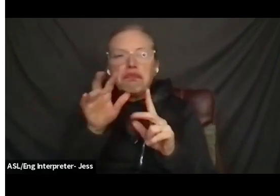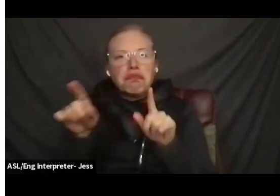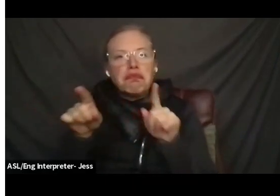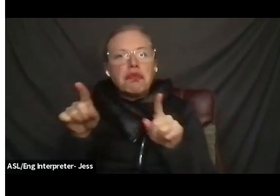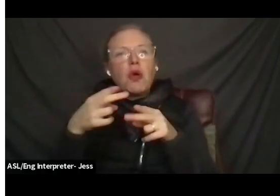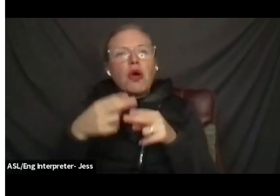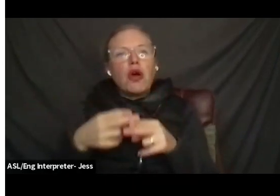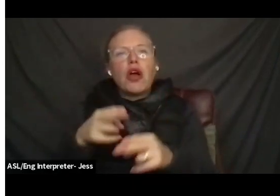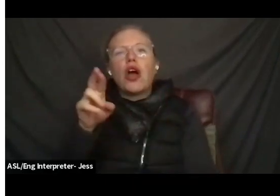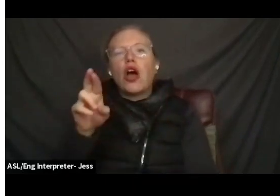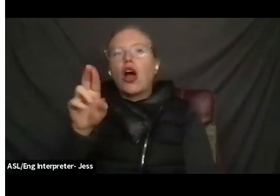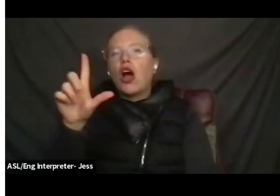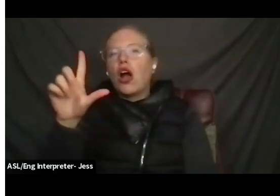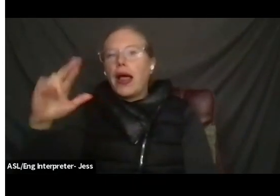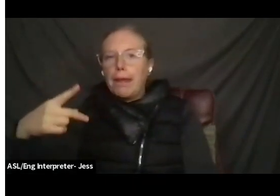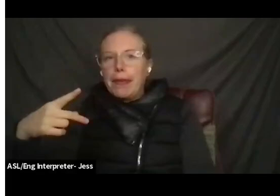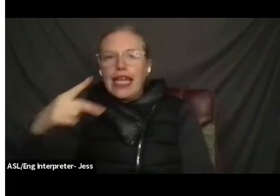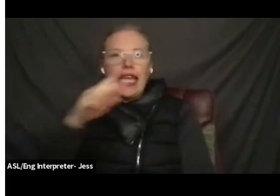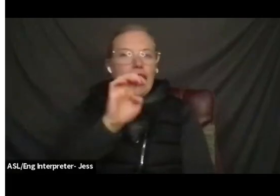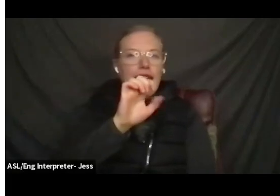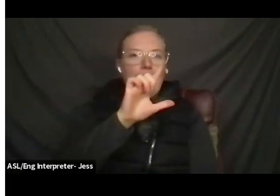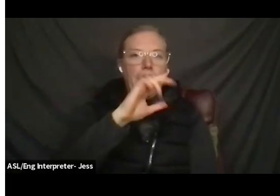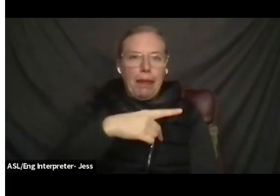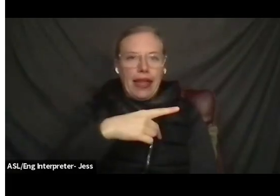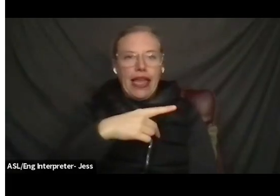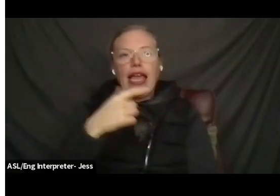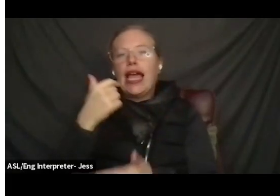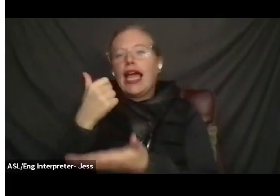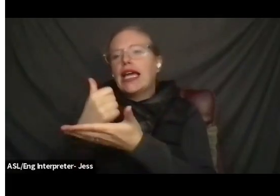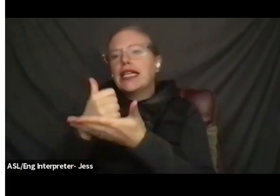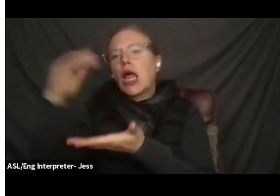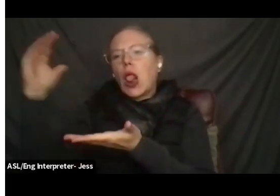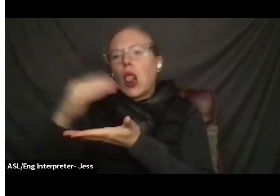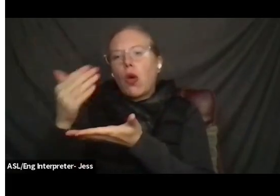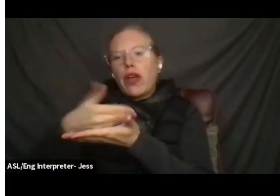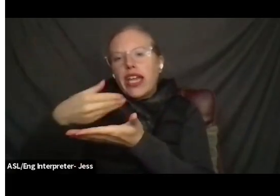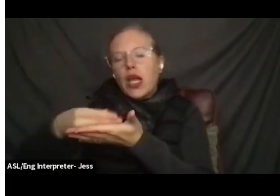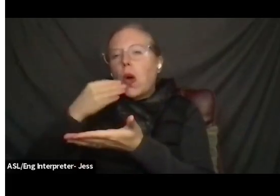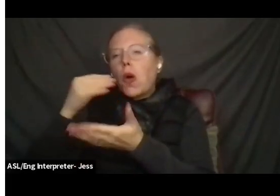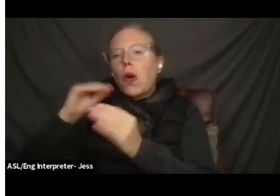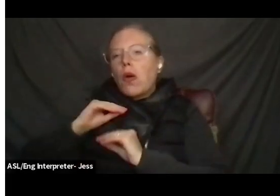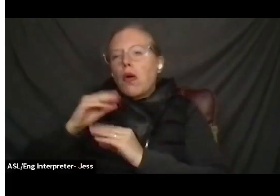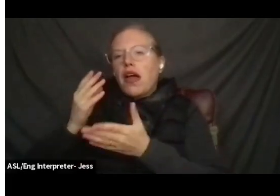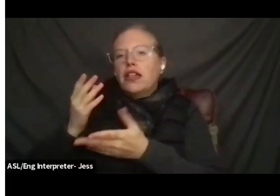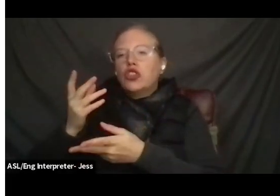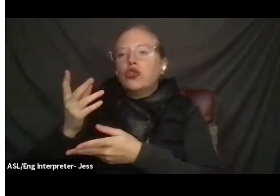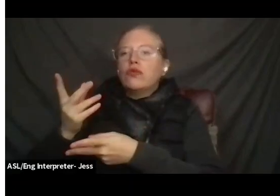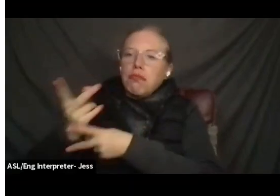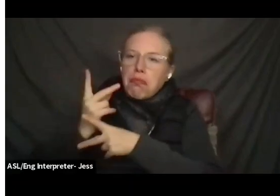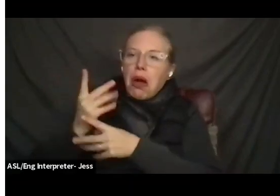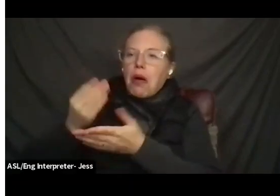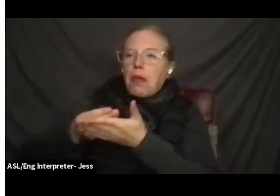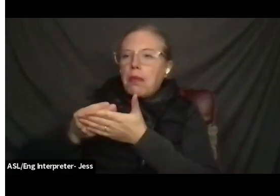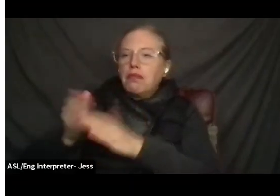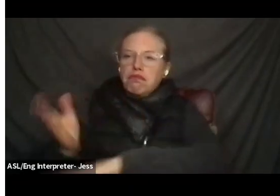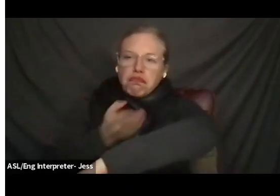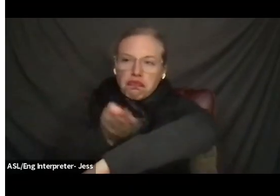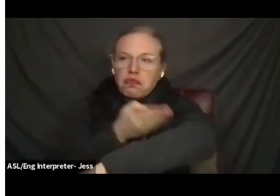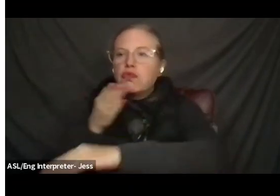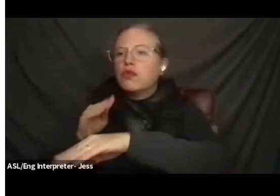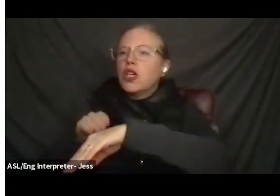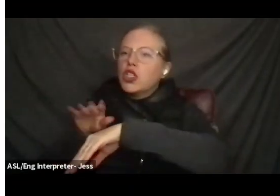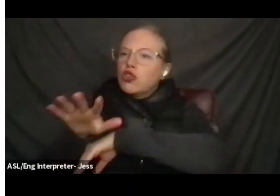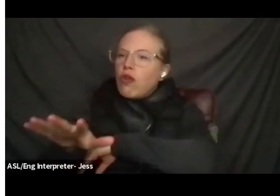call them the RLP and ELP. They assist low-income homeowners in financing home improvements that directly affect the